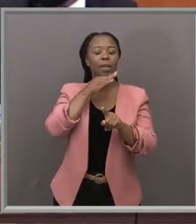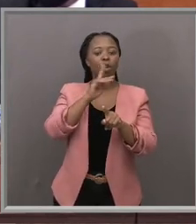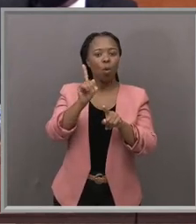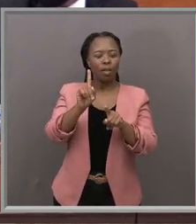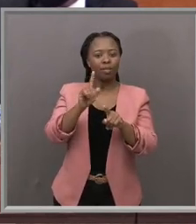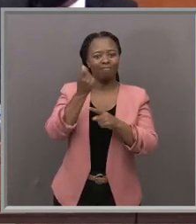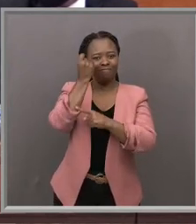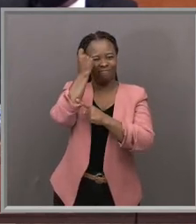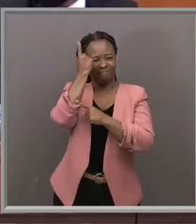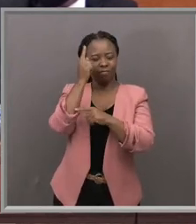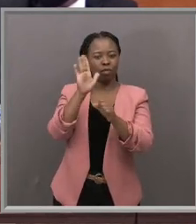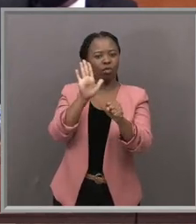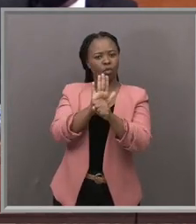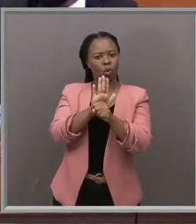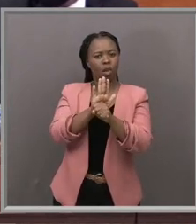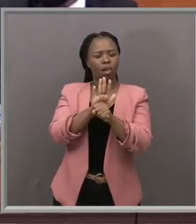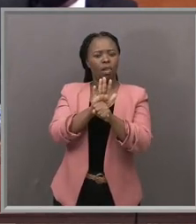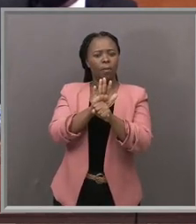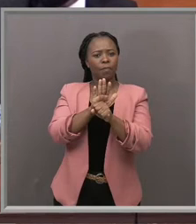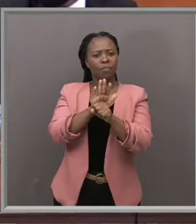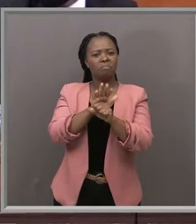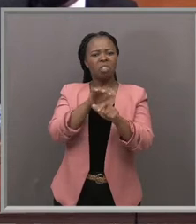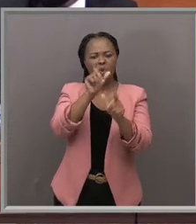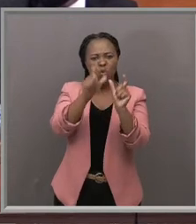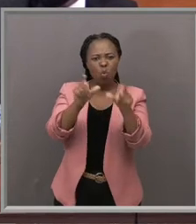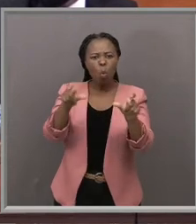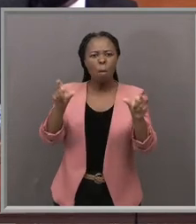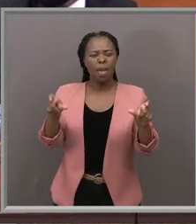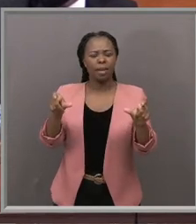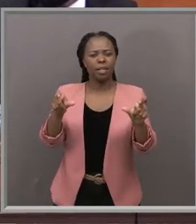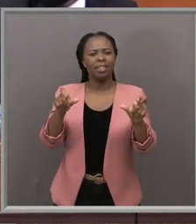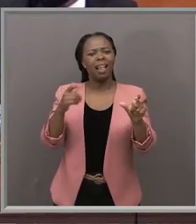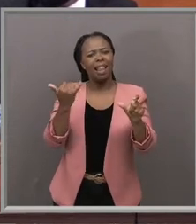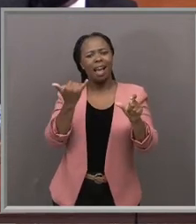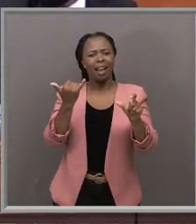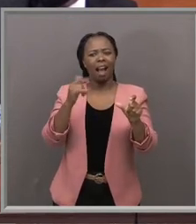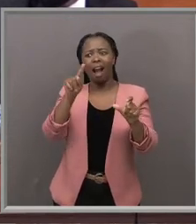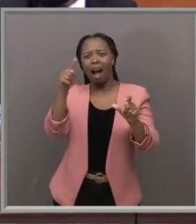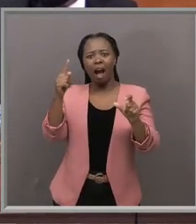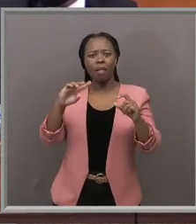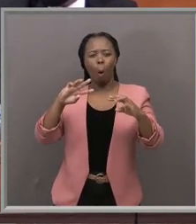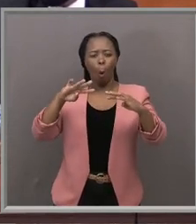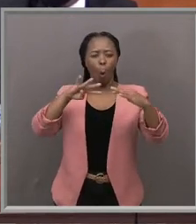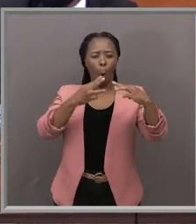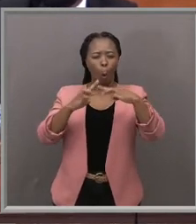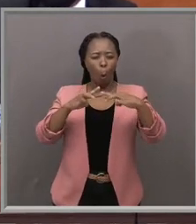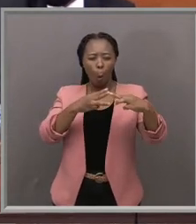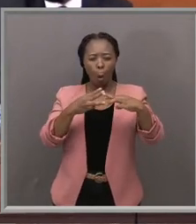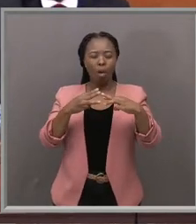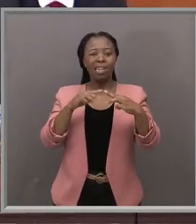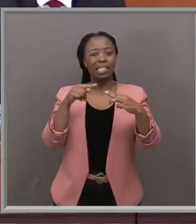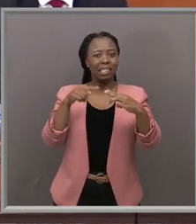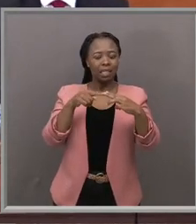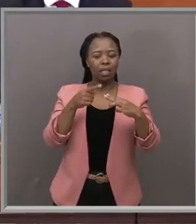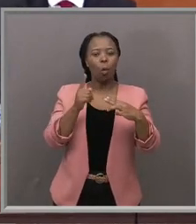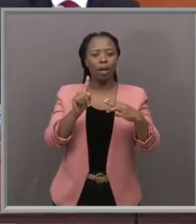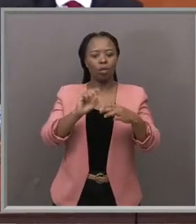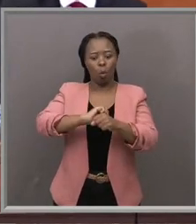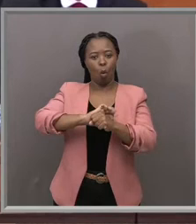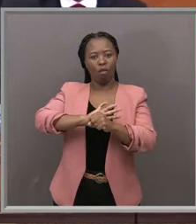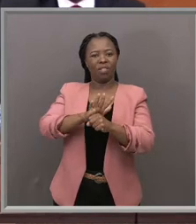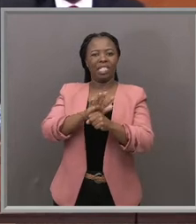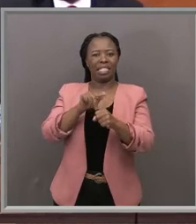cost of this war. Like all other wars, the war against COVID-19 has